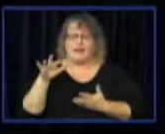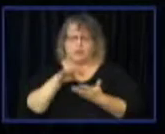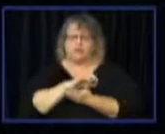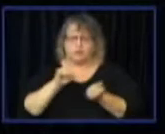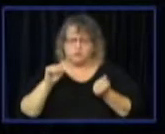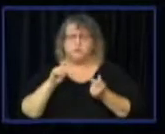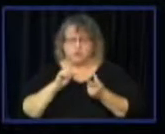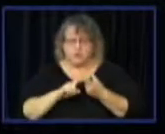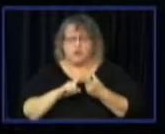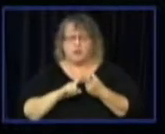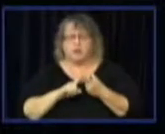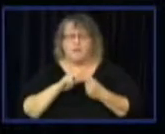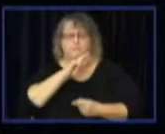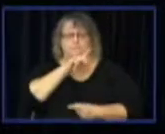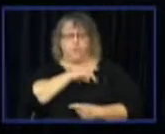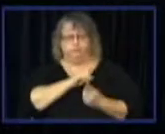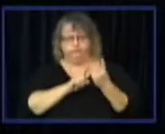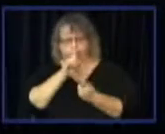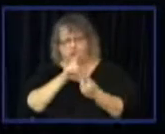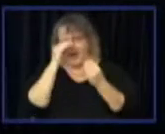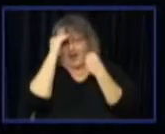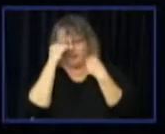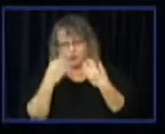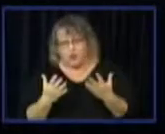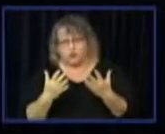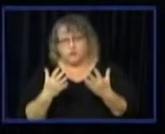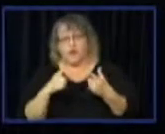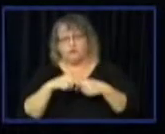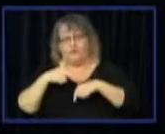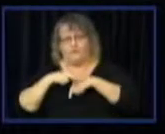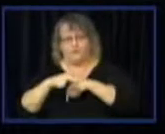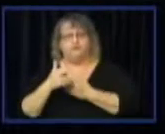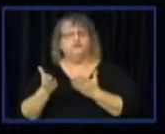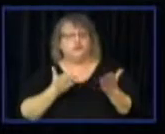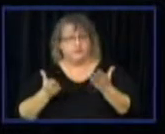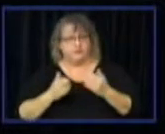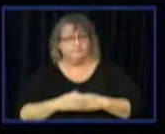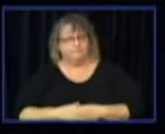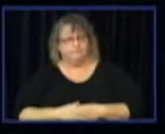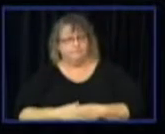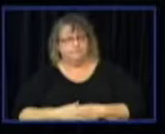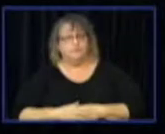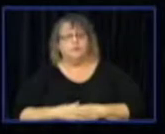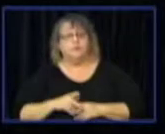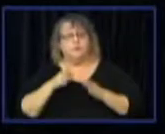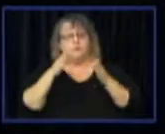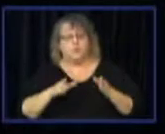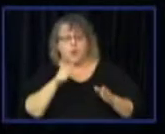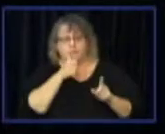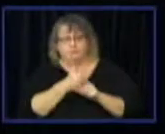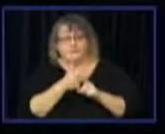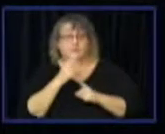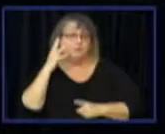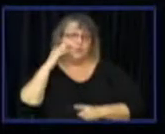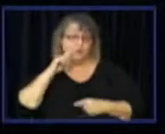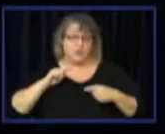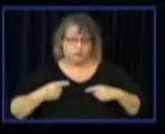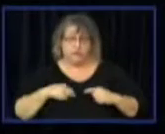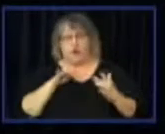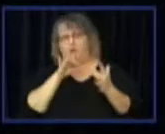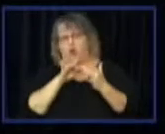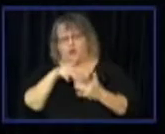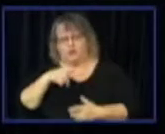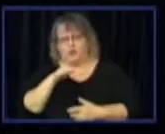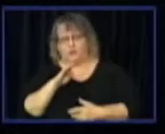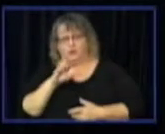we provide a personalized information and referral service. So the person who's had the injury can contact